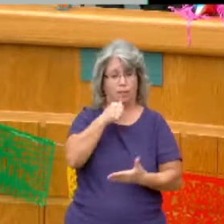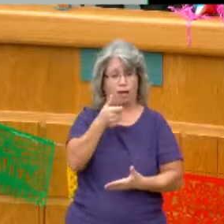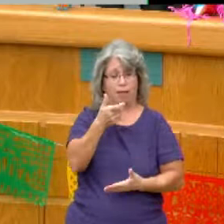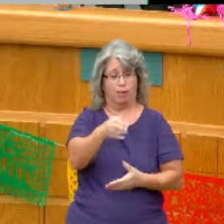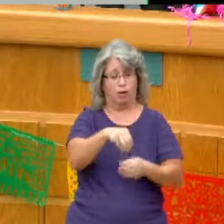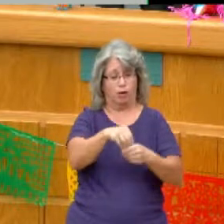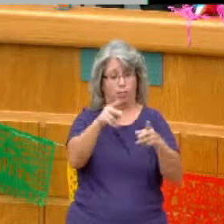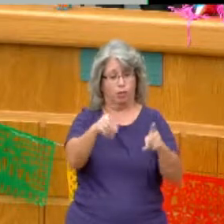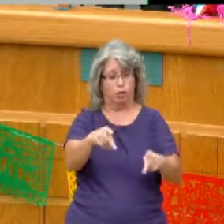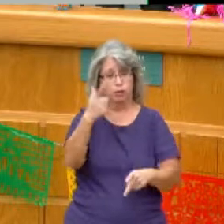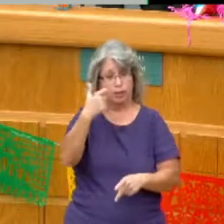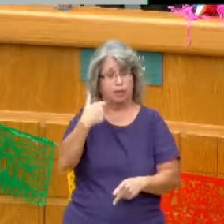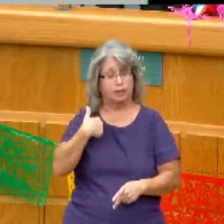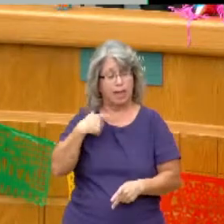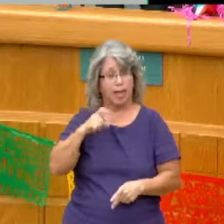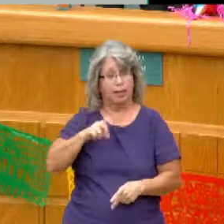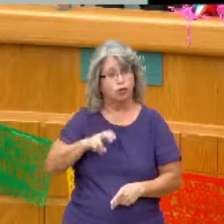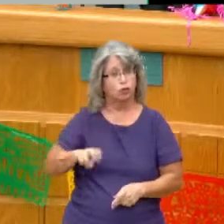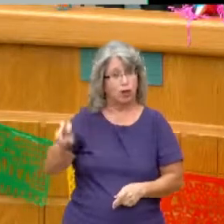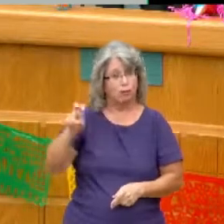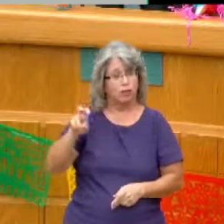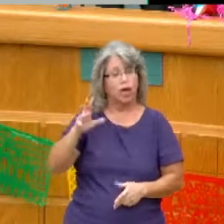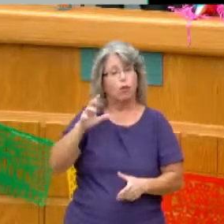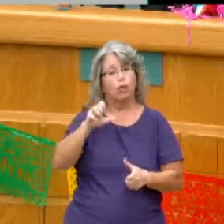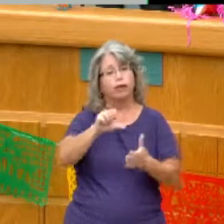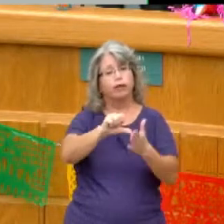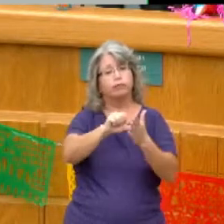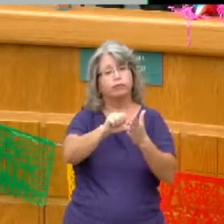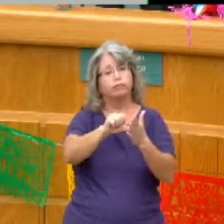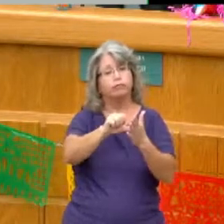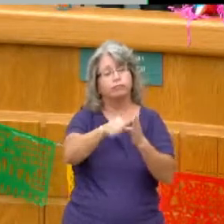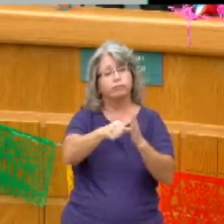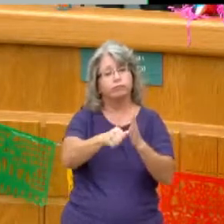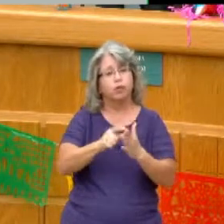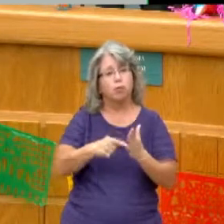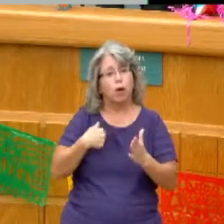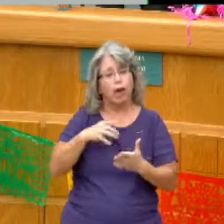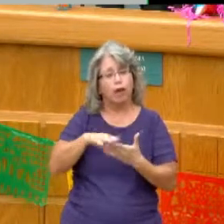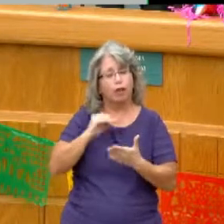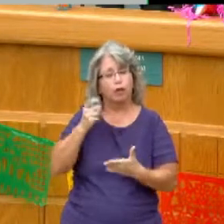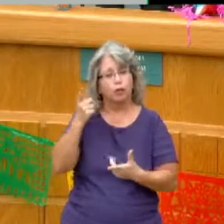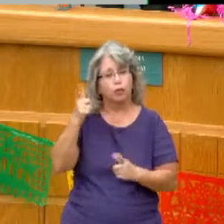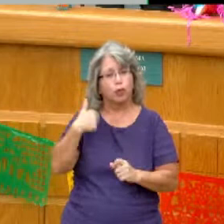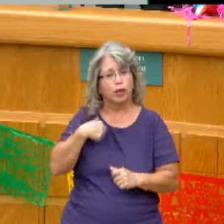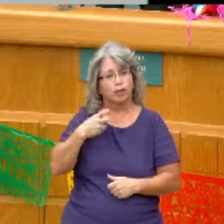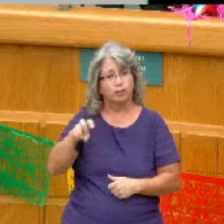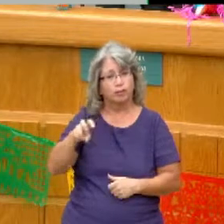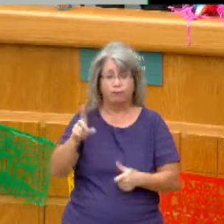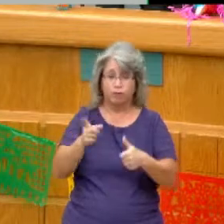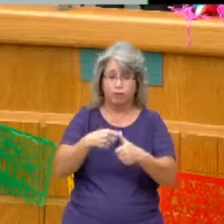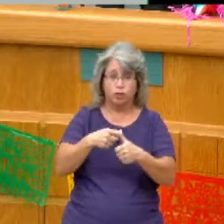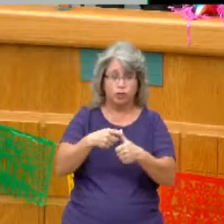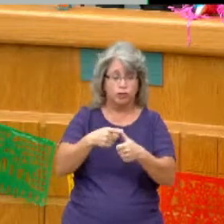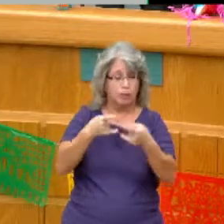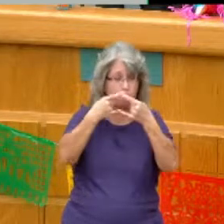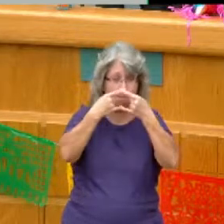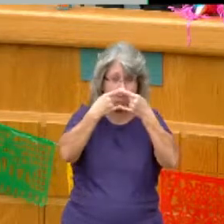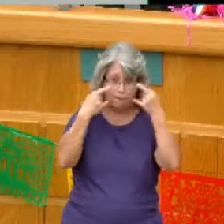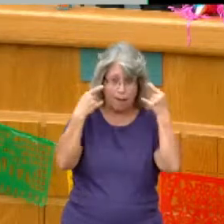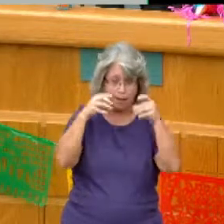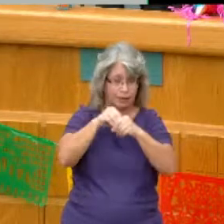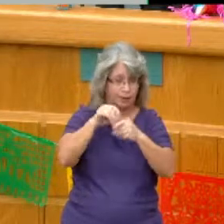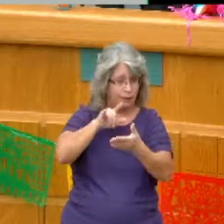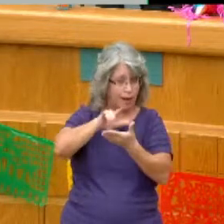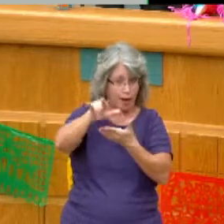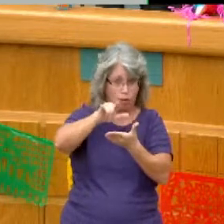point out some of the things that I realized while I was traveling. First, you really have to mask up when you're in the airport or on any sort of